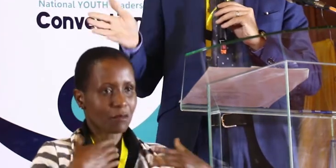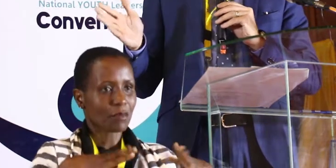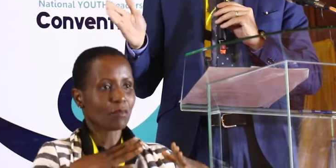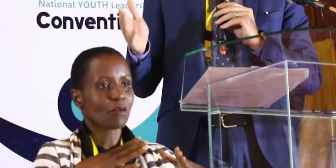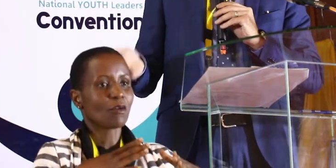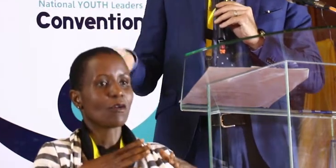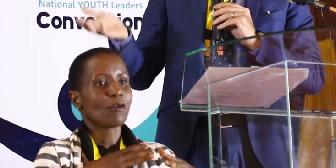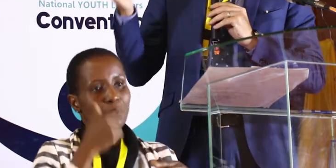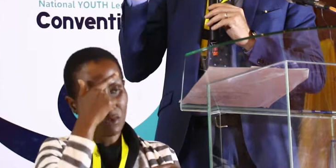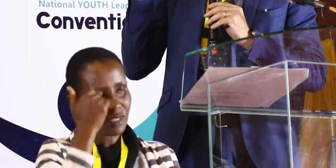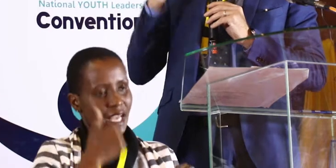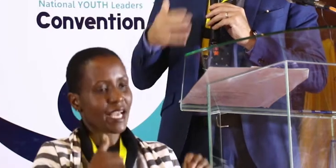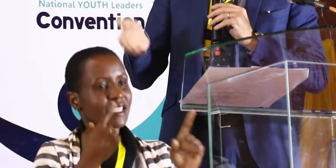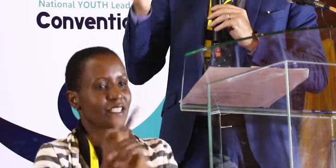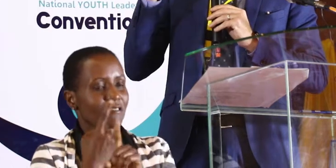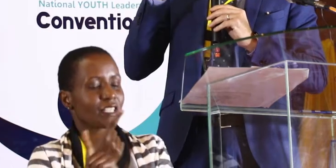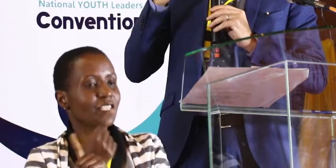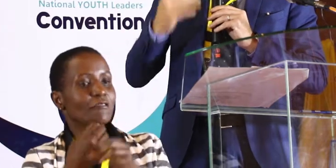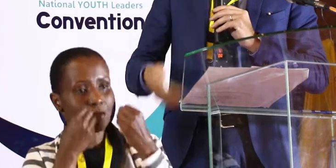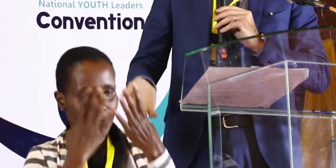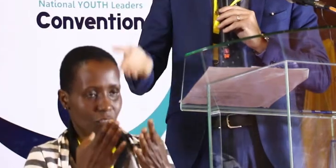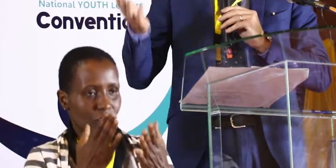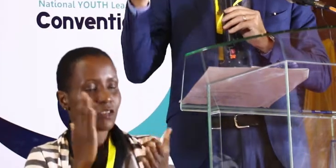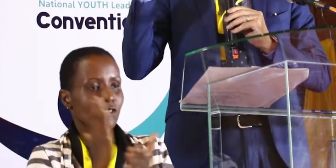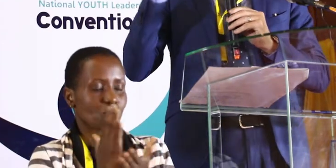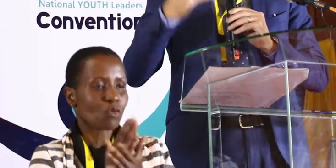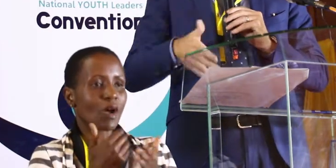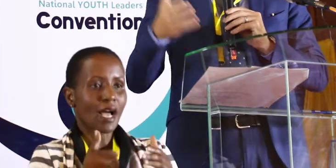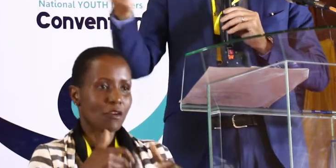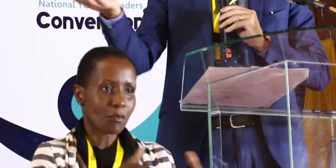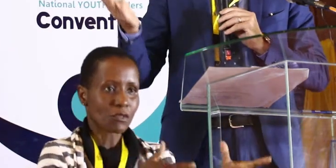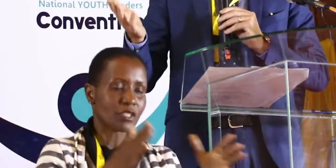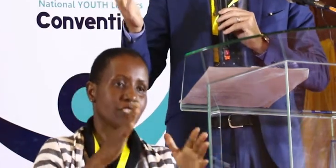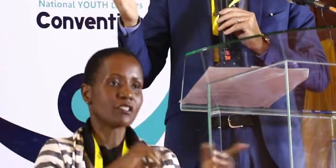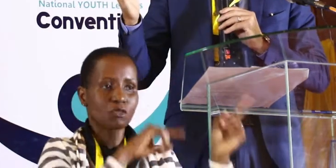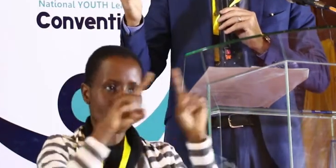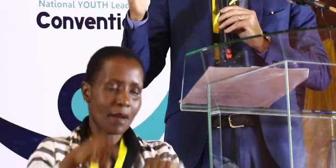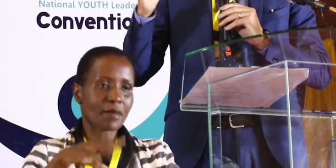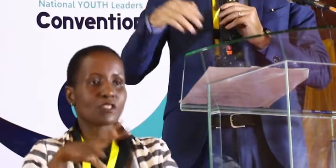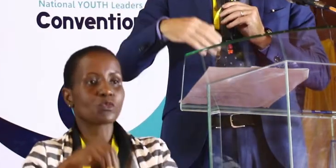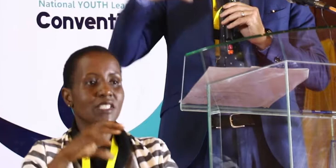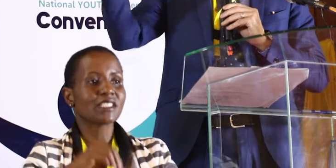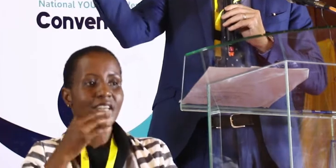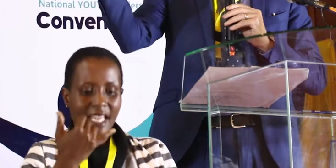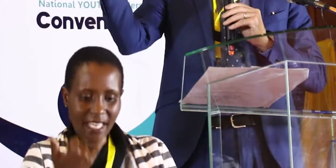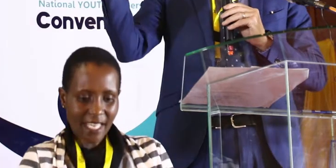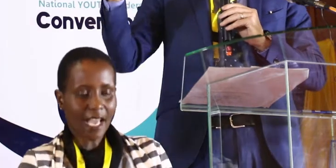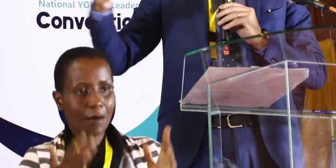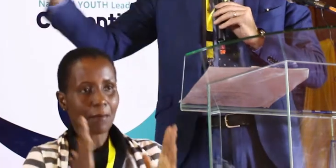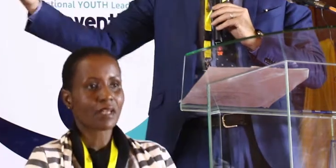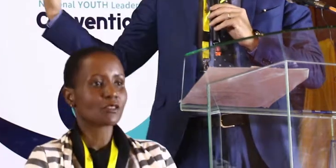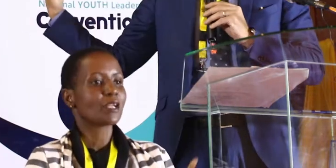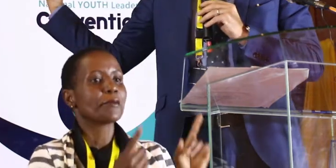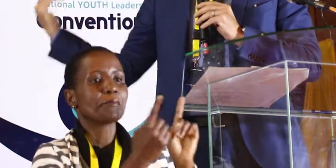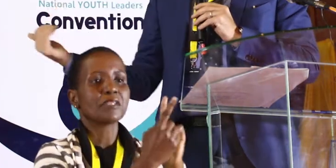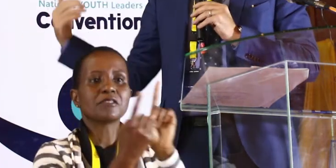of knowledge. I was well privileged to come here as a Swedish young person and meeting people